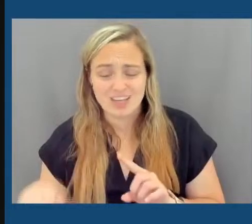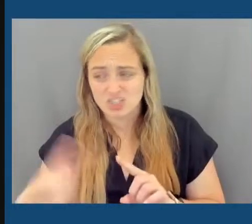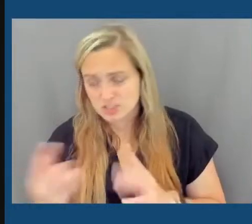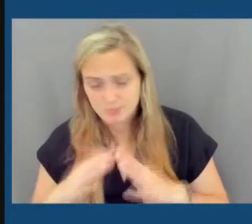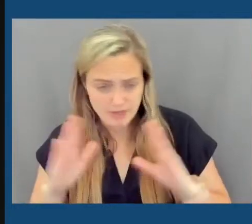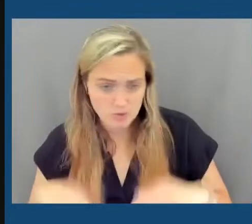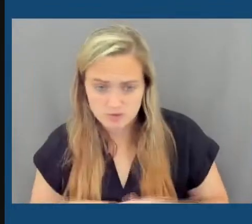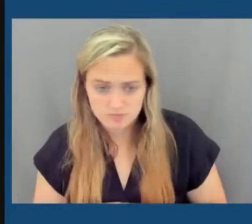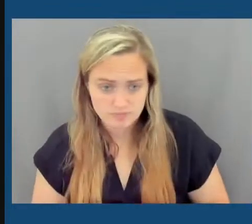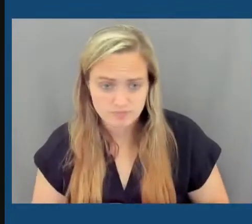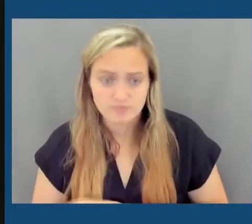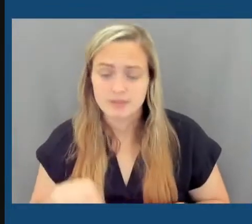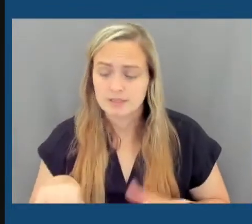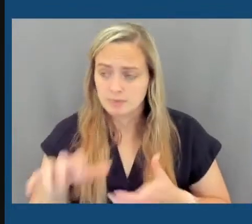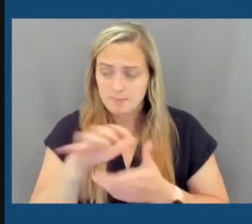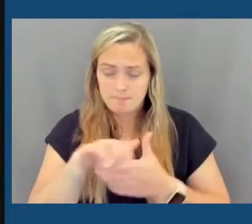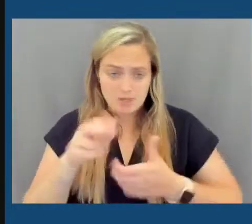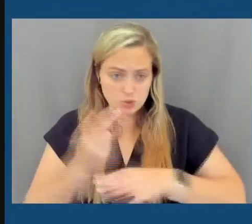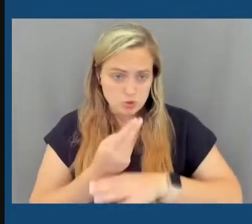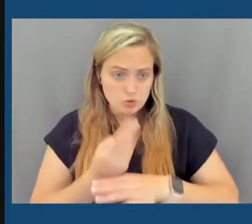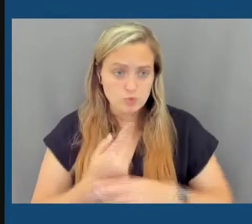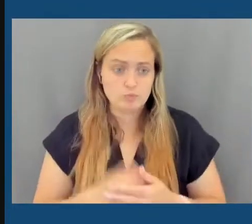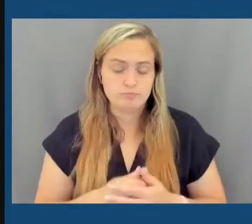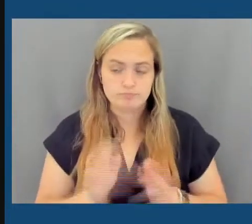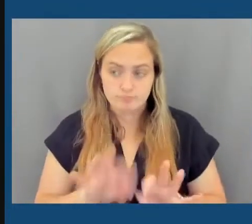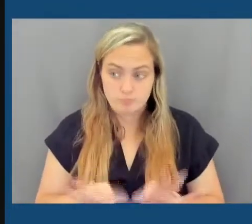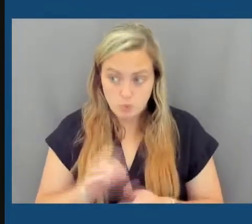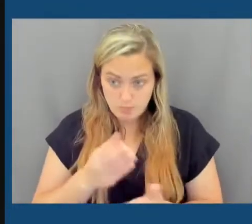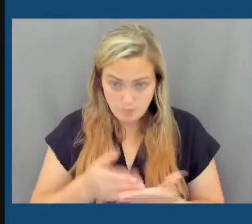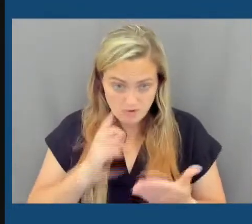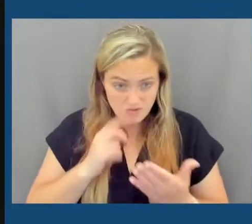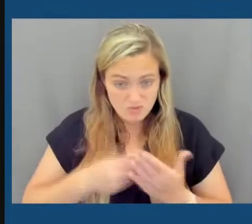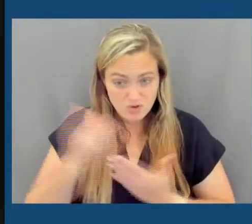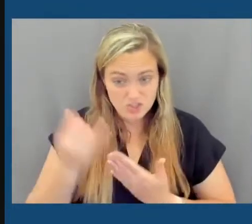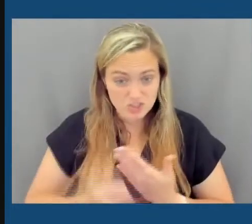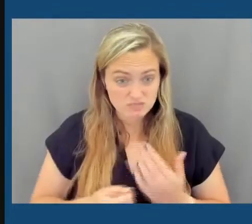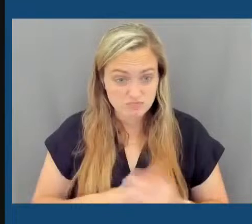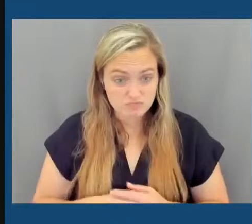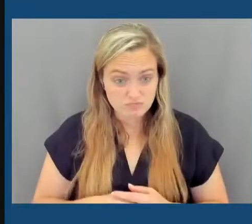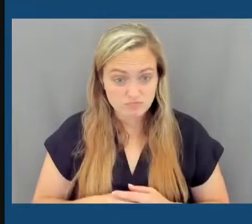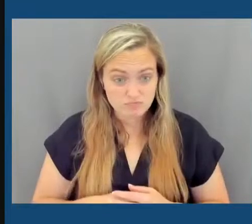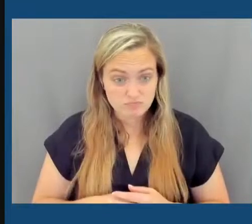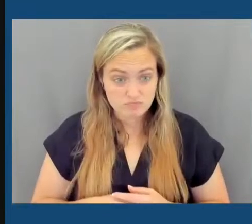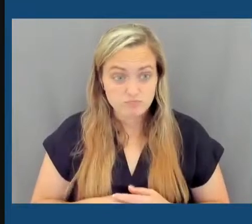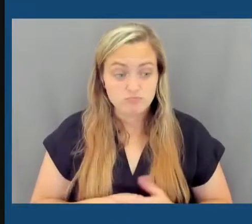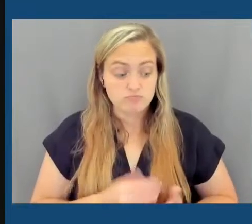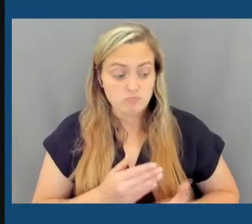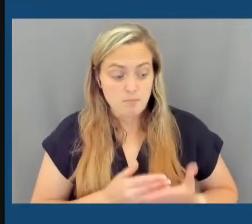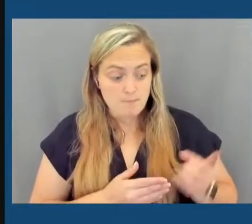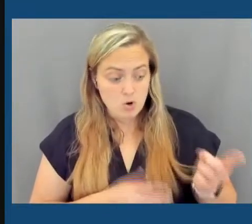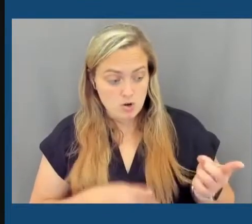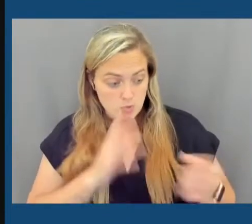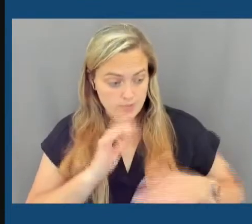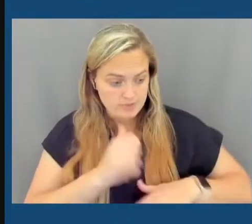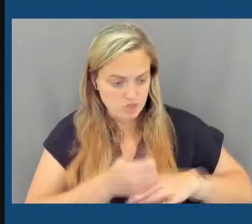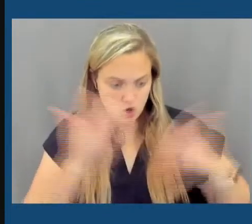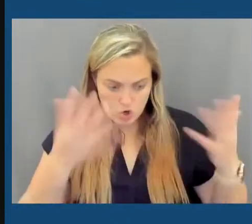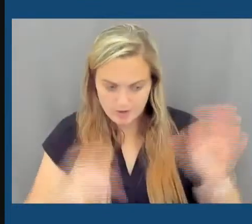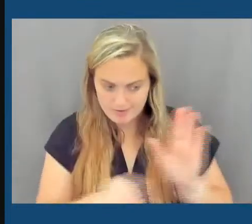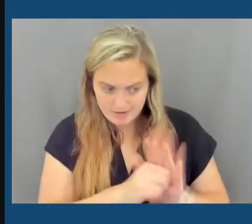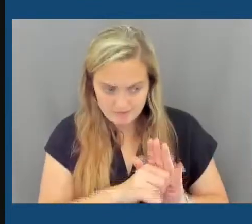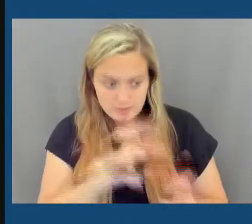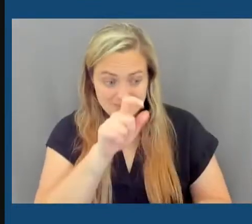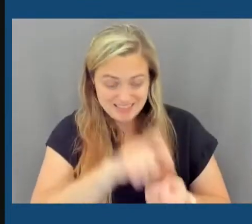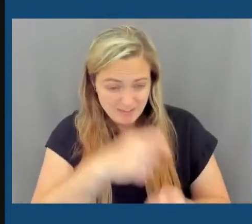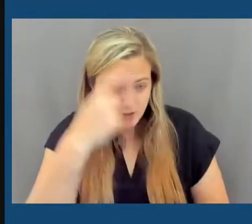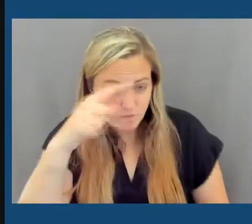it has to be mixed use. A significant component of the project is a portion of the site that's been carved out and identified specifically